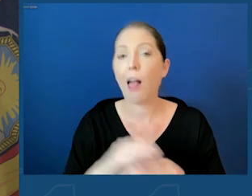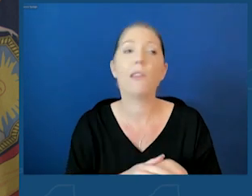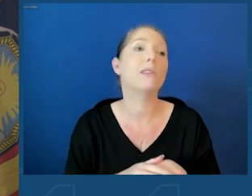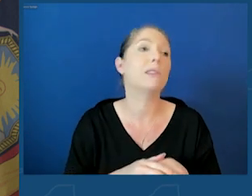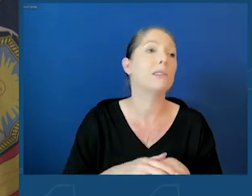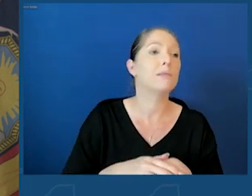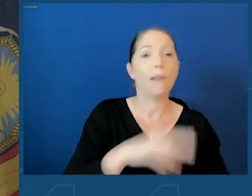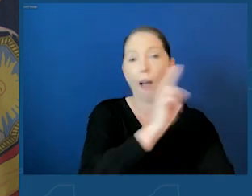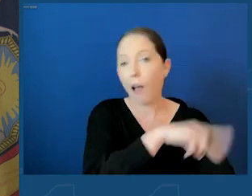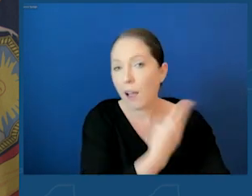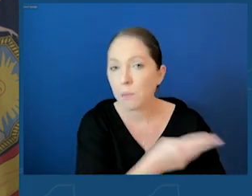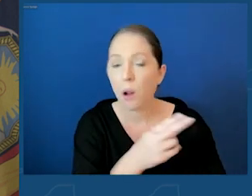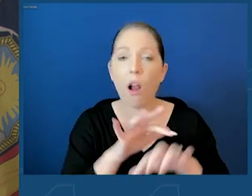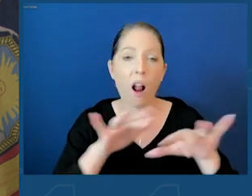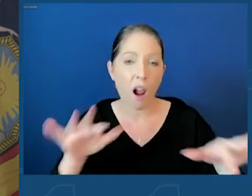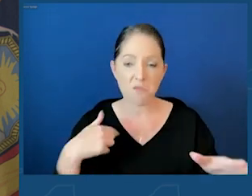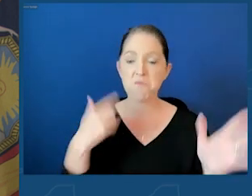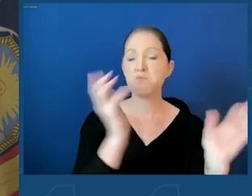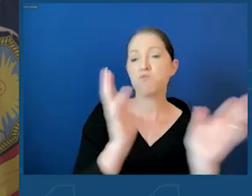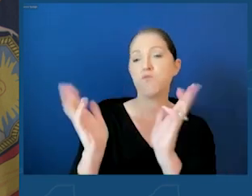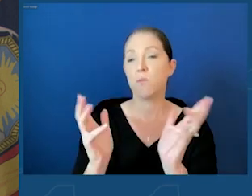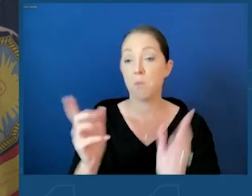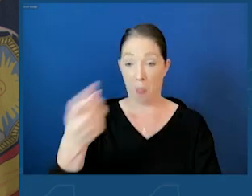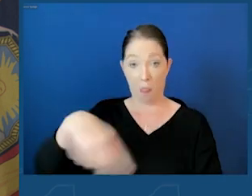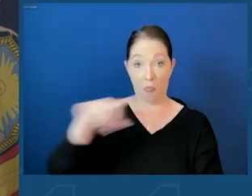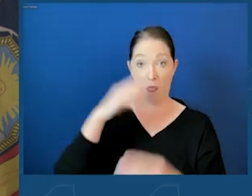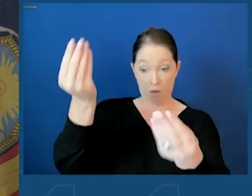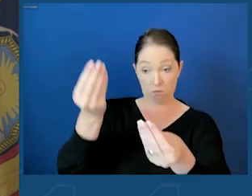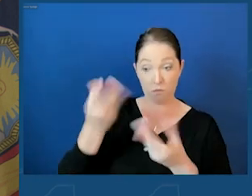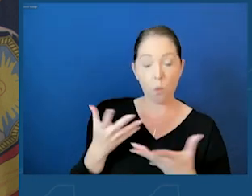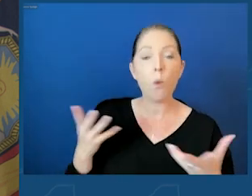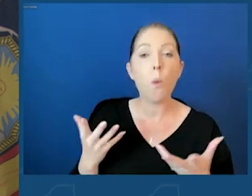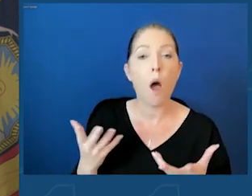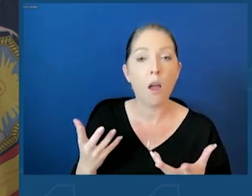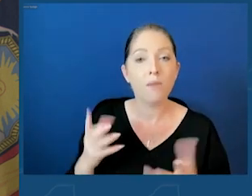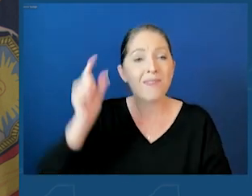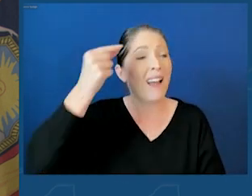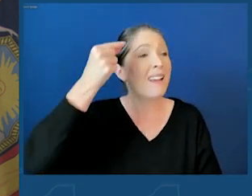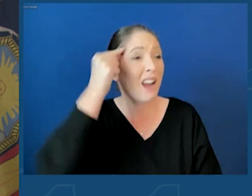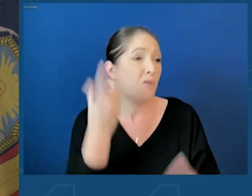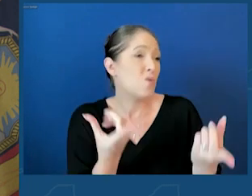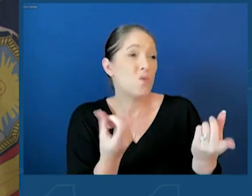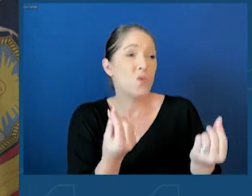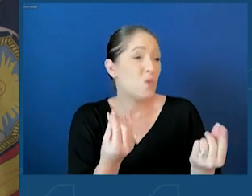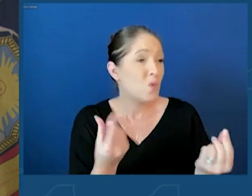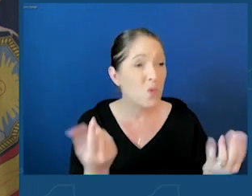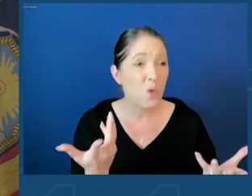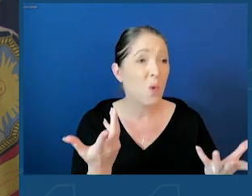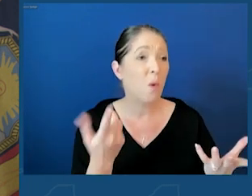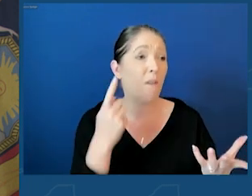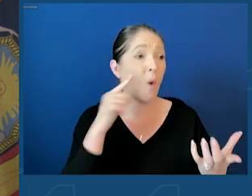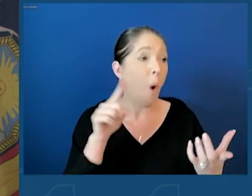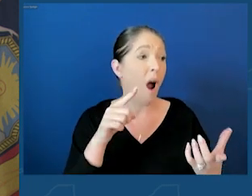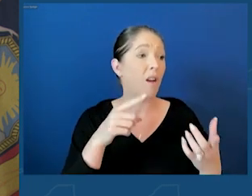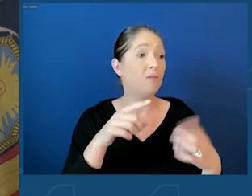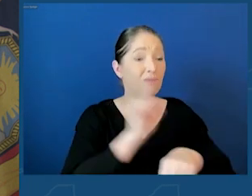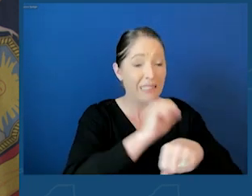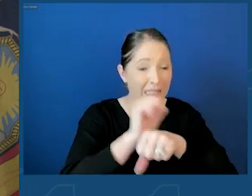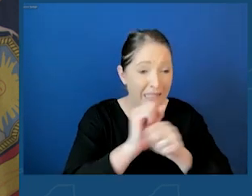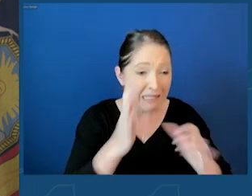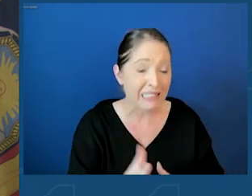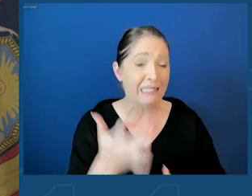proprietors. They all tell me, Governor, what can you do about the shortage of workers? We have